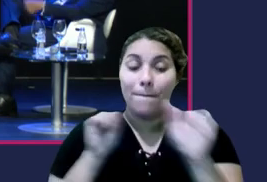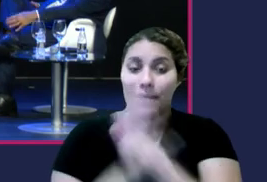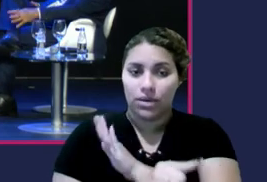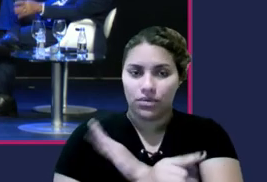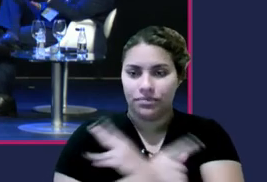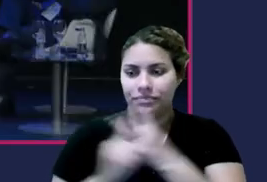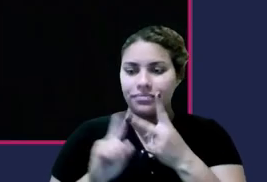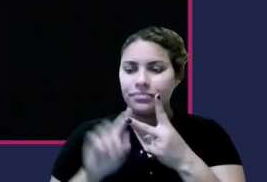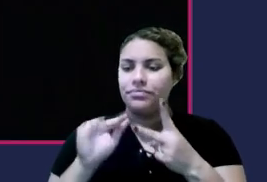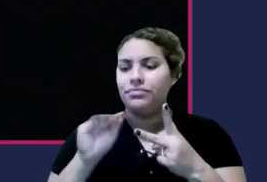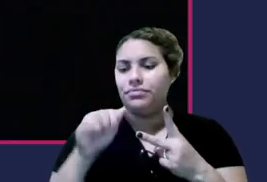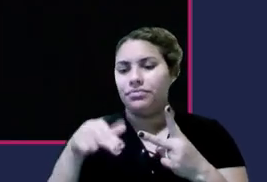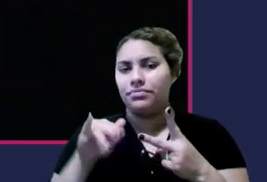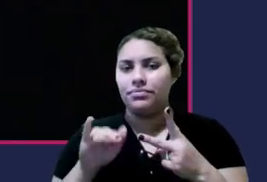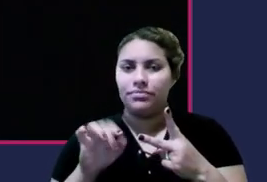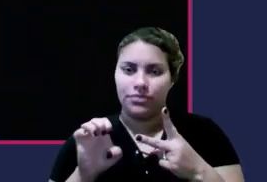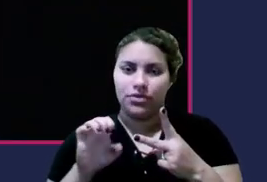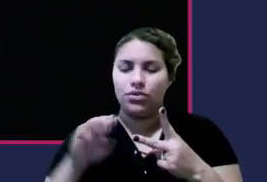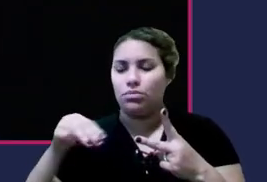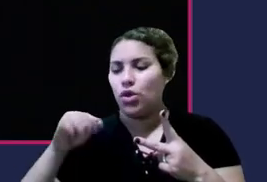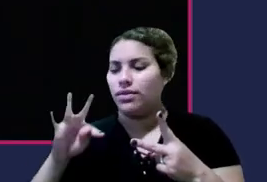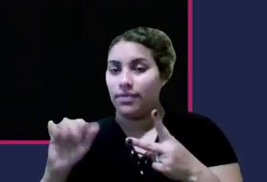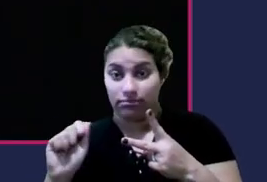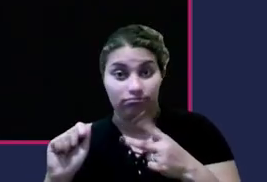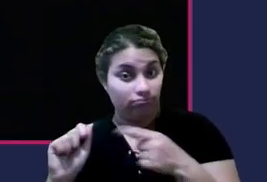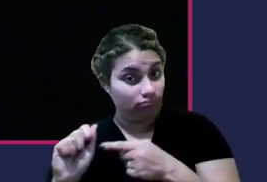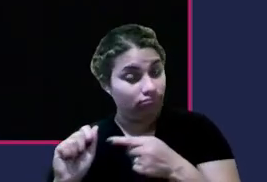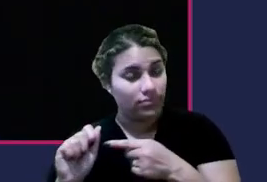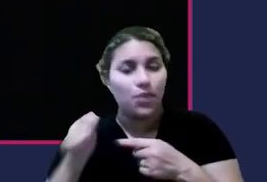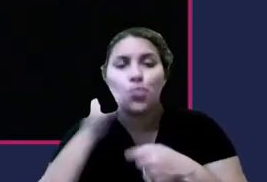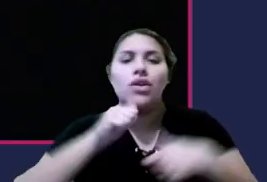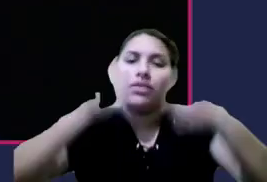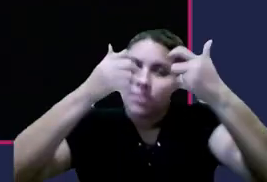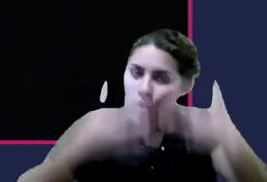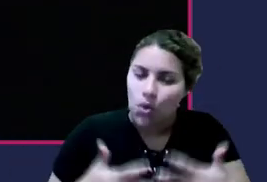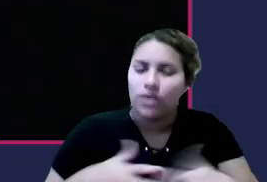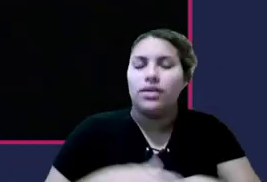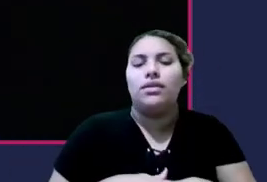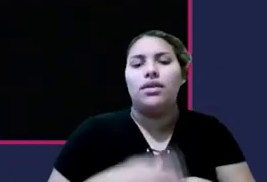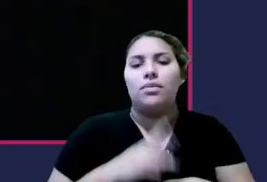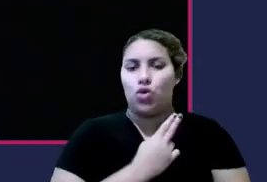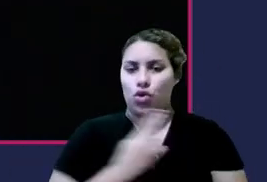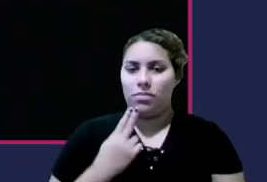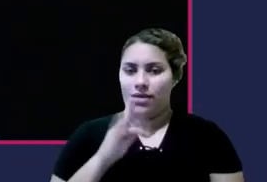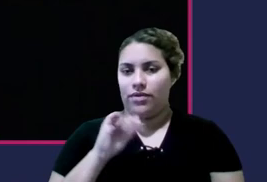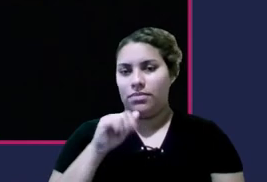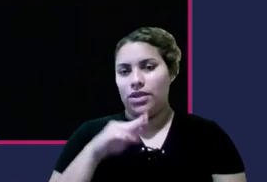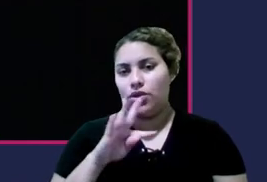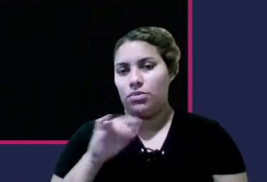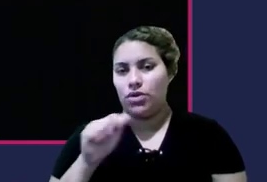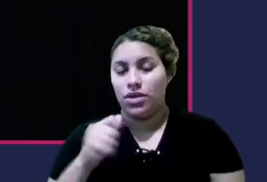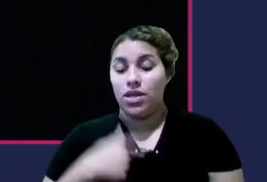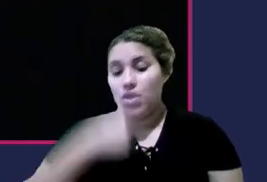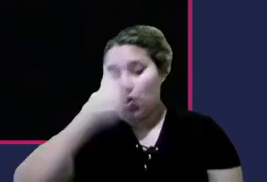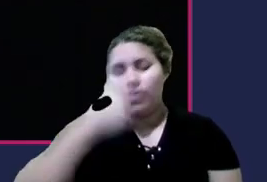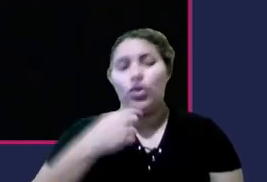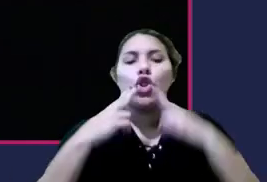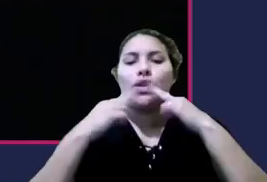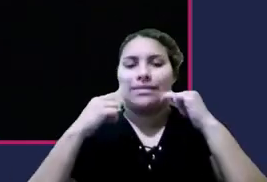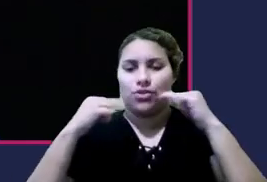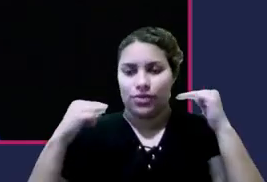do have the disease. A question from Sabine Mota. Good morning, everyone. My name is Fabiane Mota. I'm